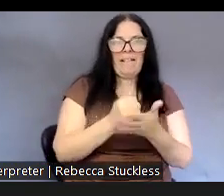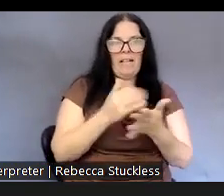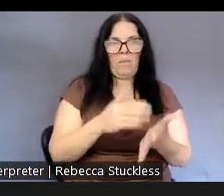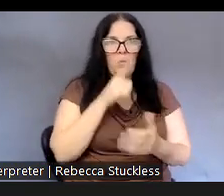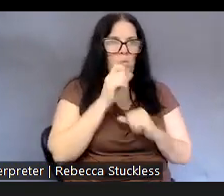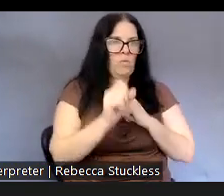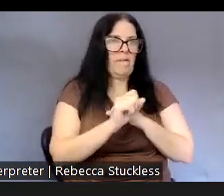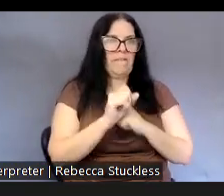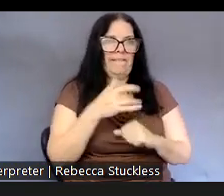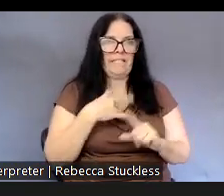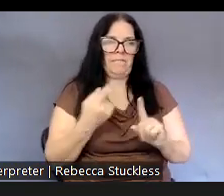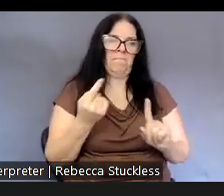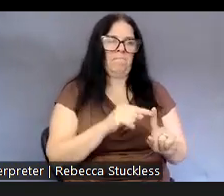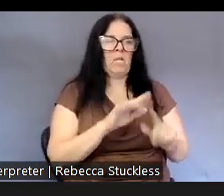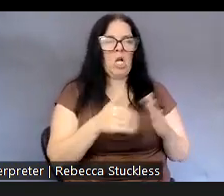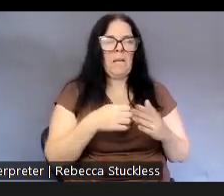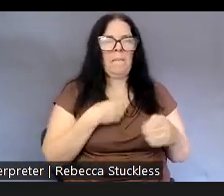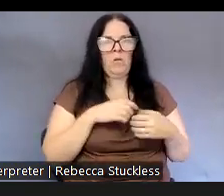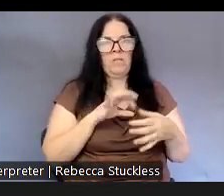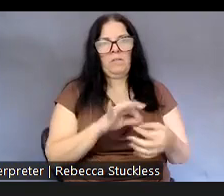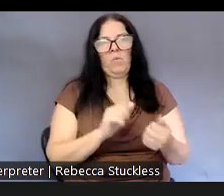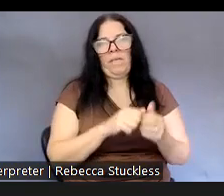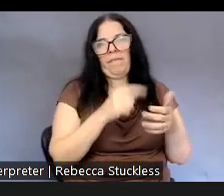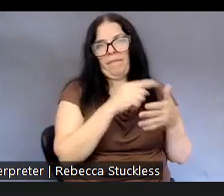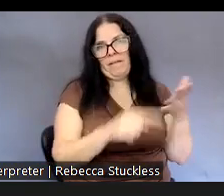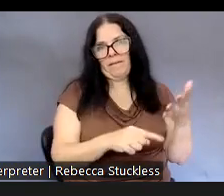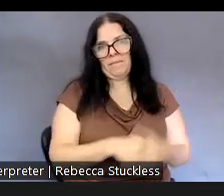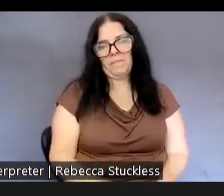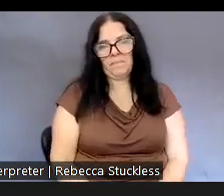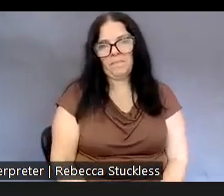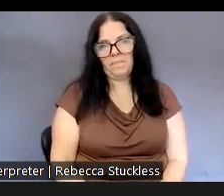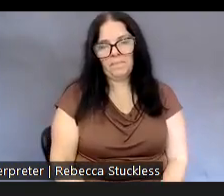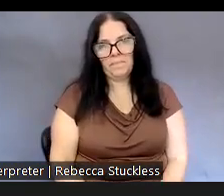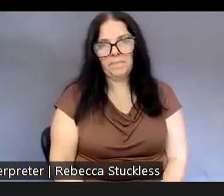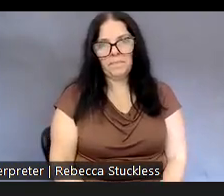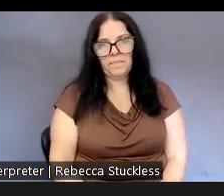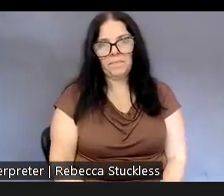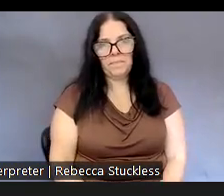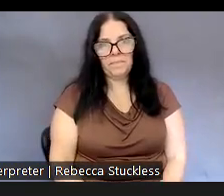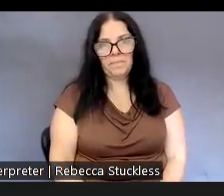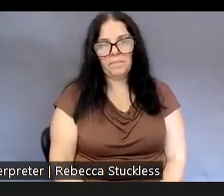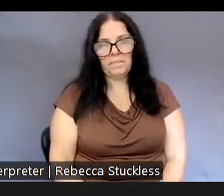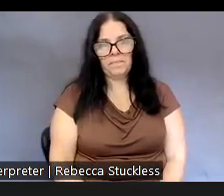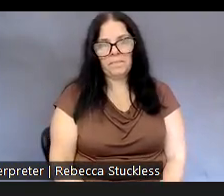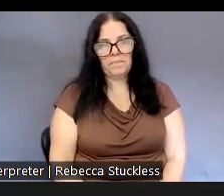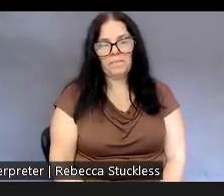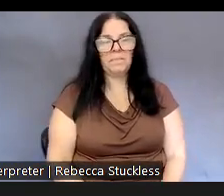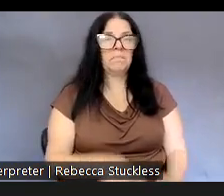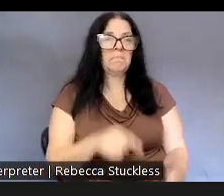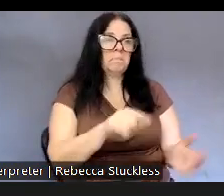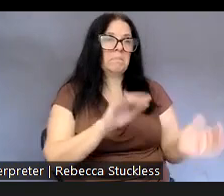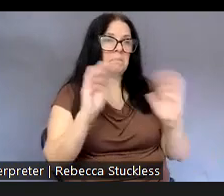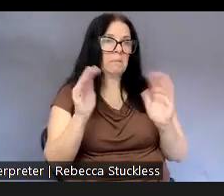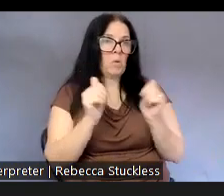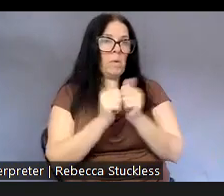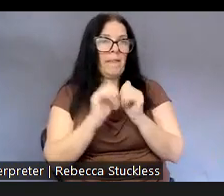advertised or who espoused this kind of an attitude. Let's contrast this with how